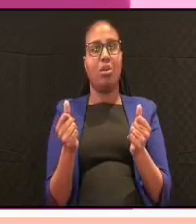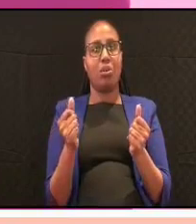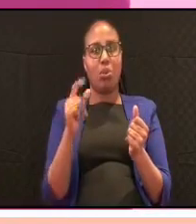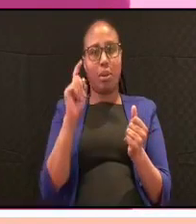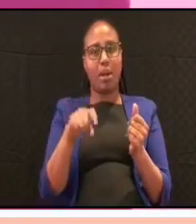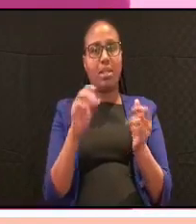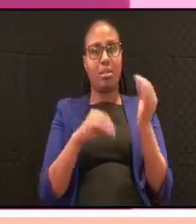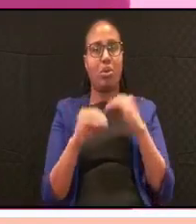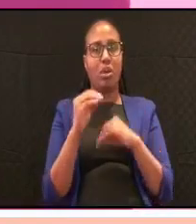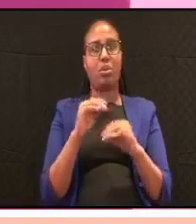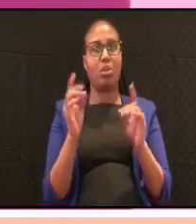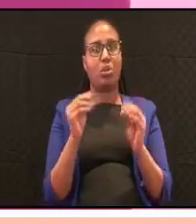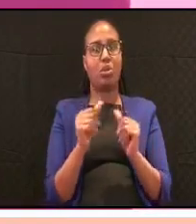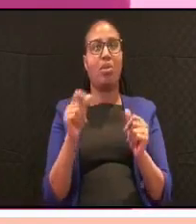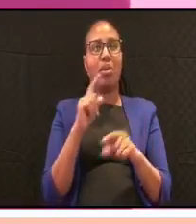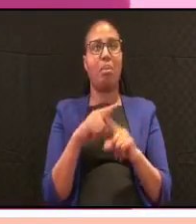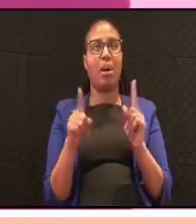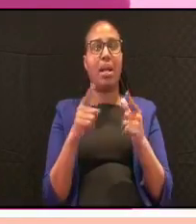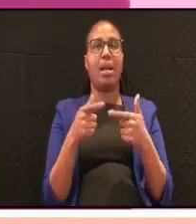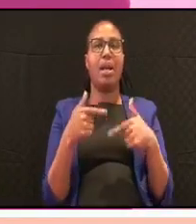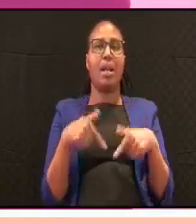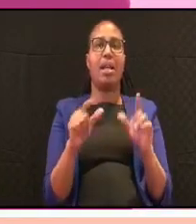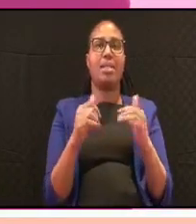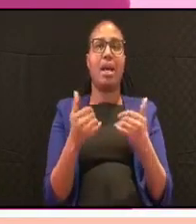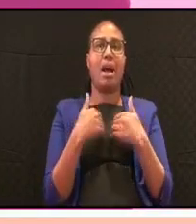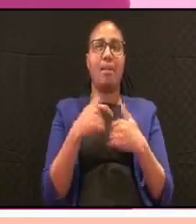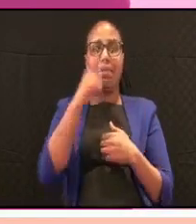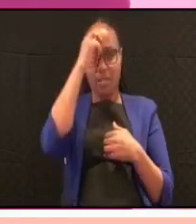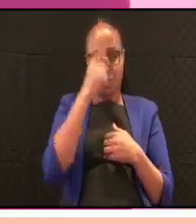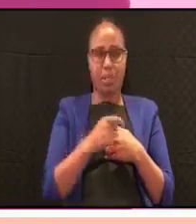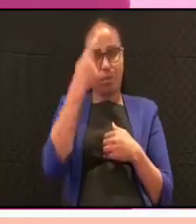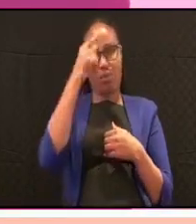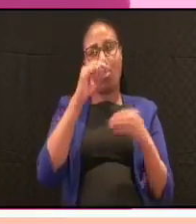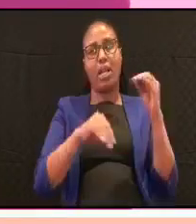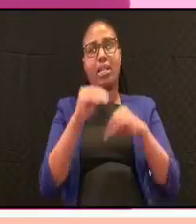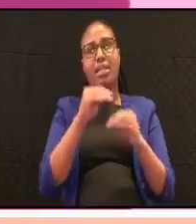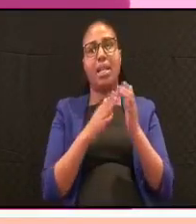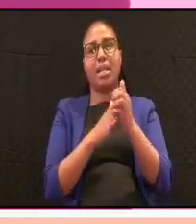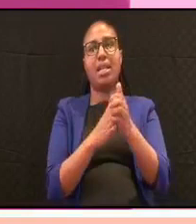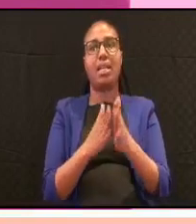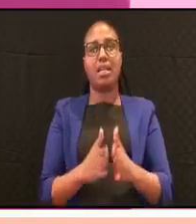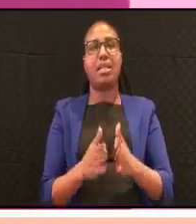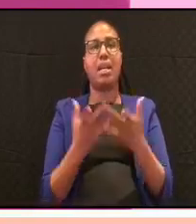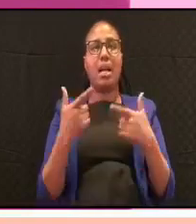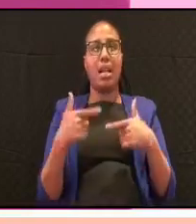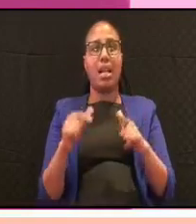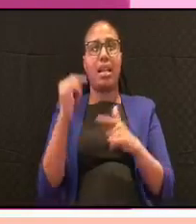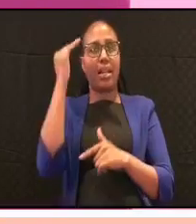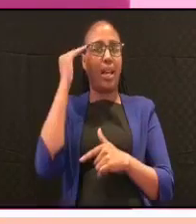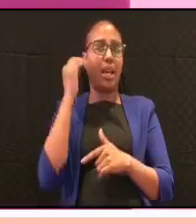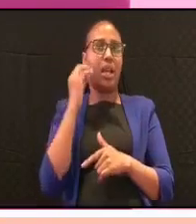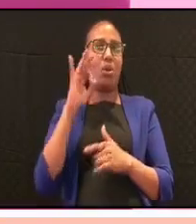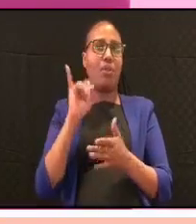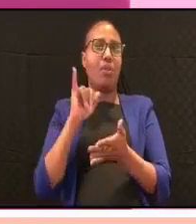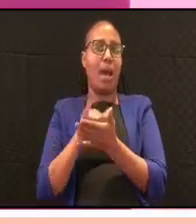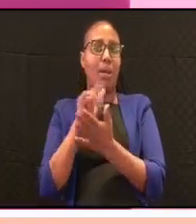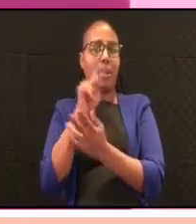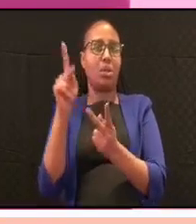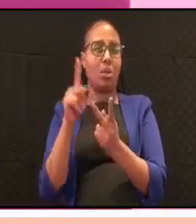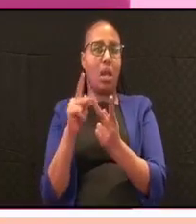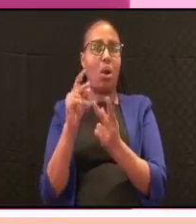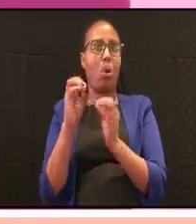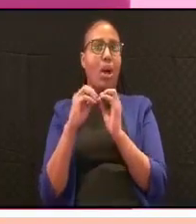graft, but let us be decent people. Let us have respect for elected leaders. Let the head of that particular